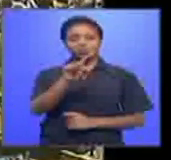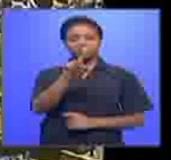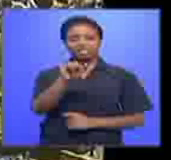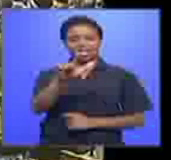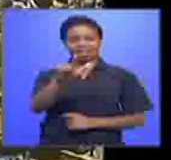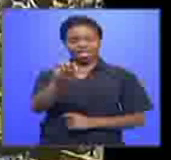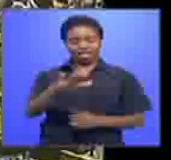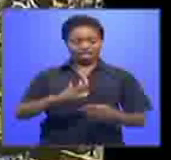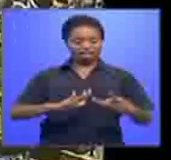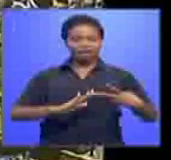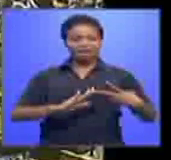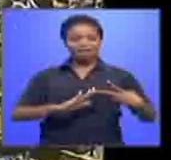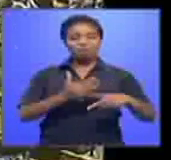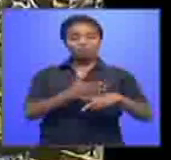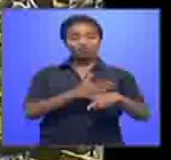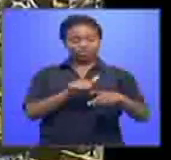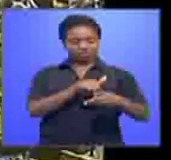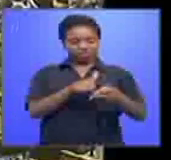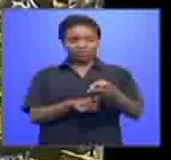Mbete,